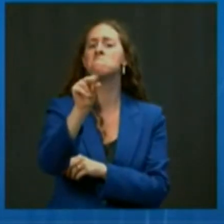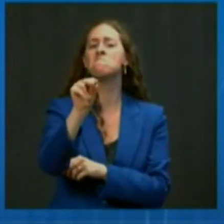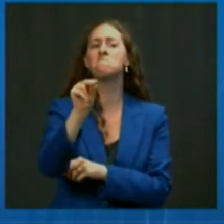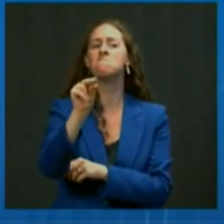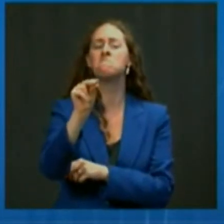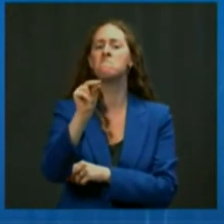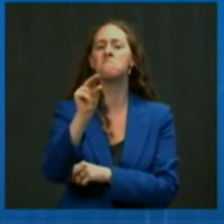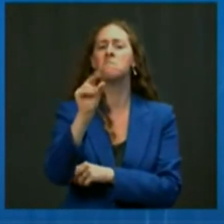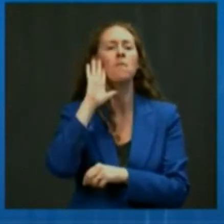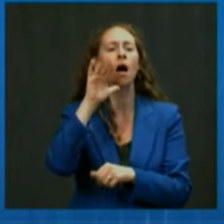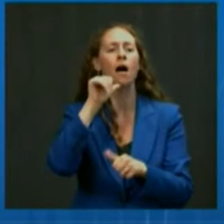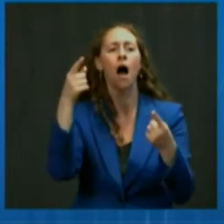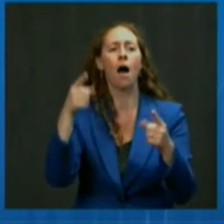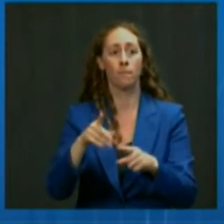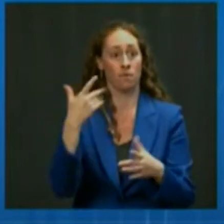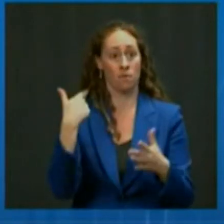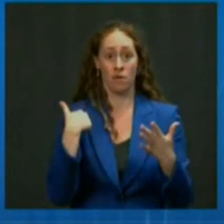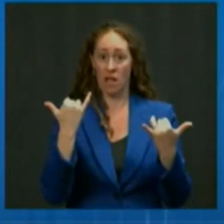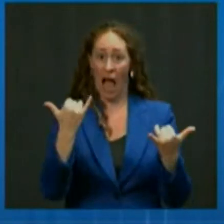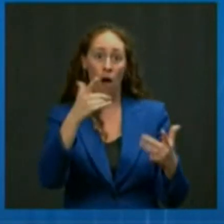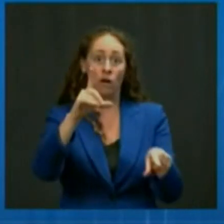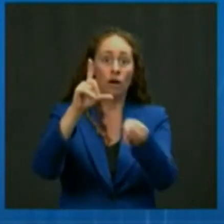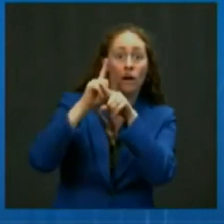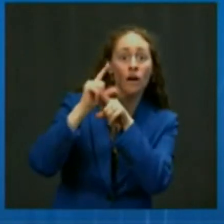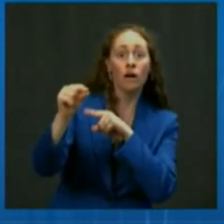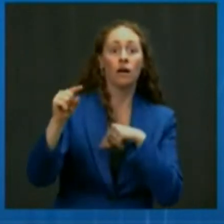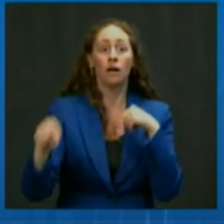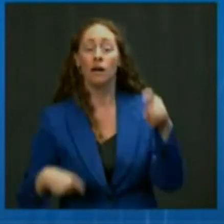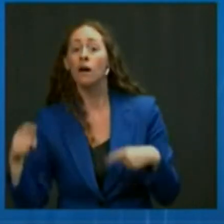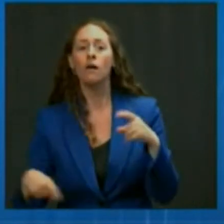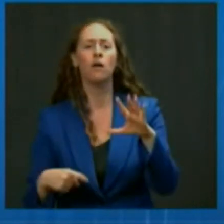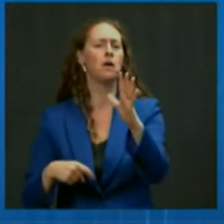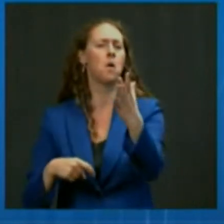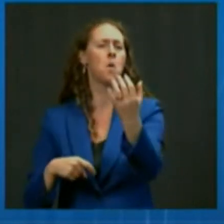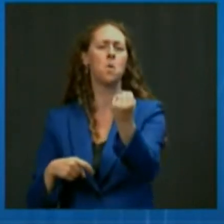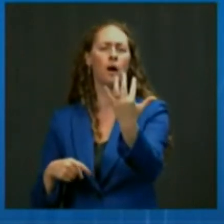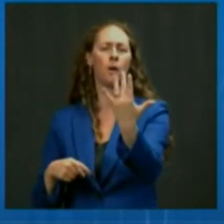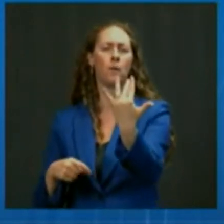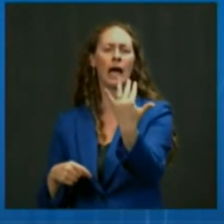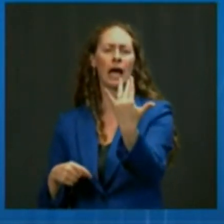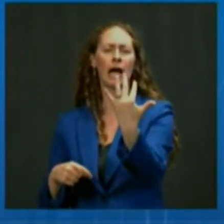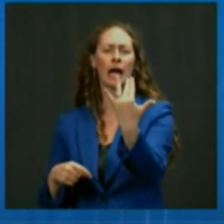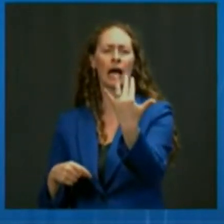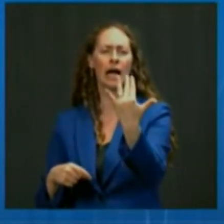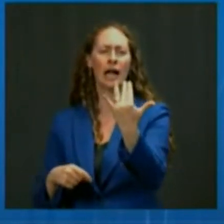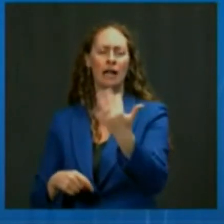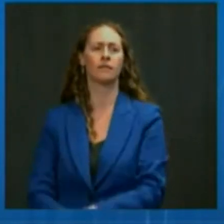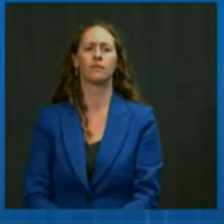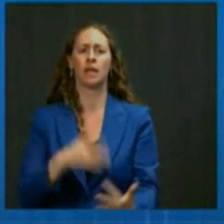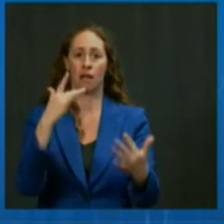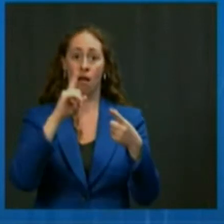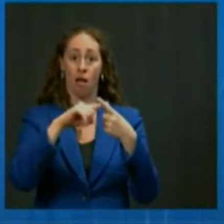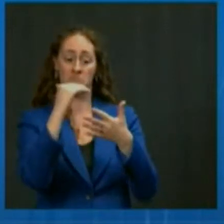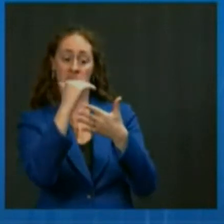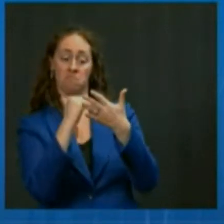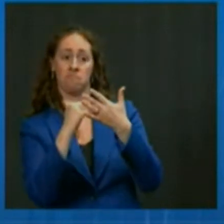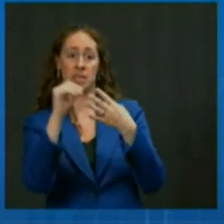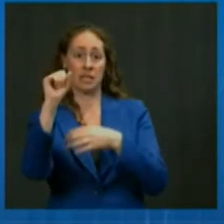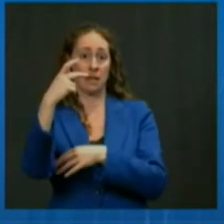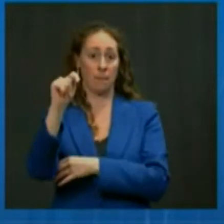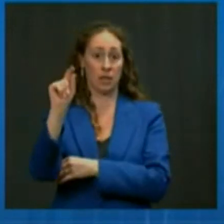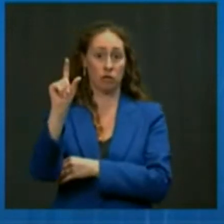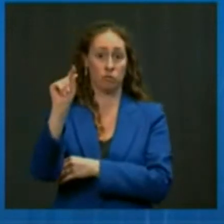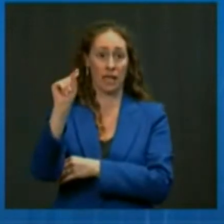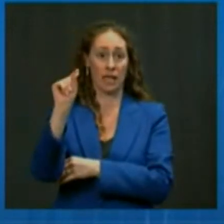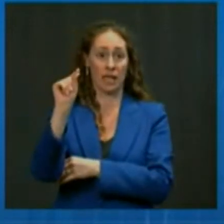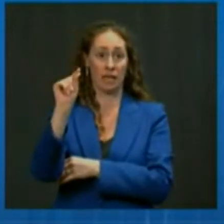go out and get a booster today. Instead, starting the week of September 20th, fully vaccinated adults could begin getting